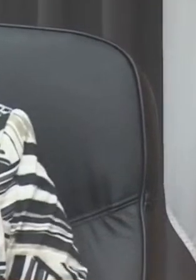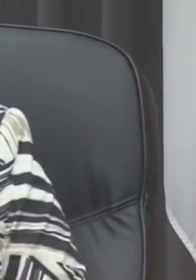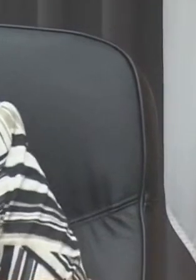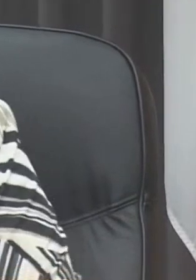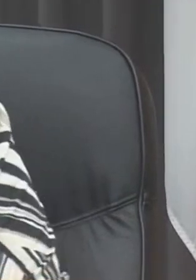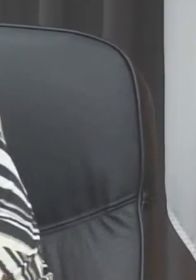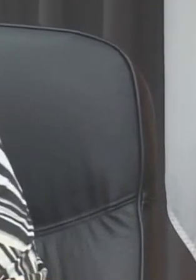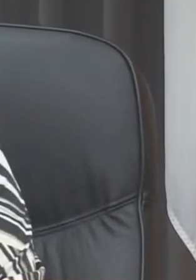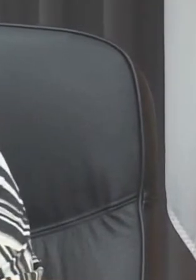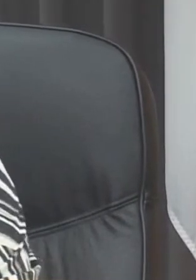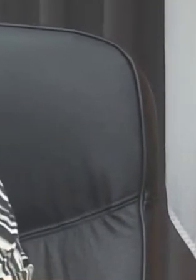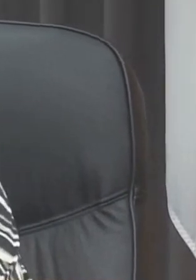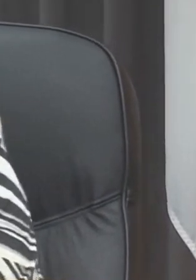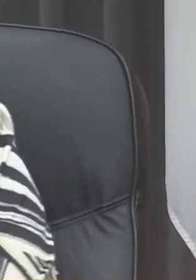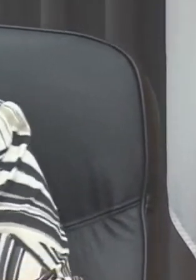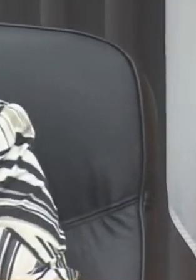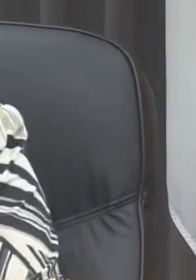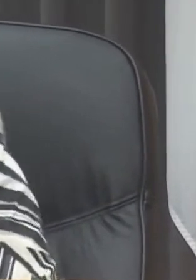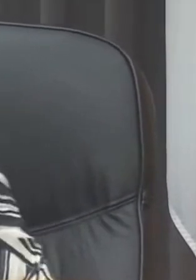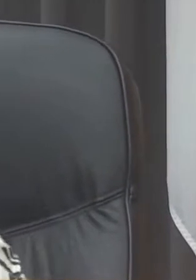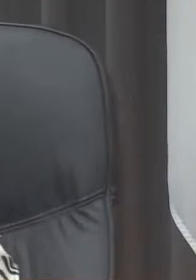Russell.